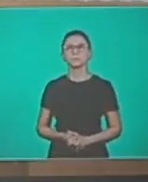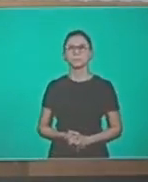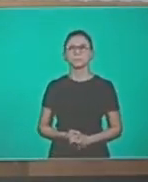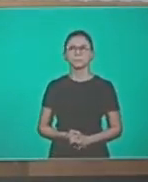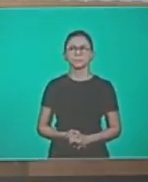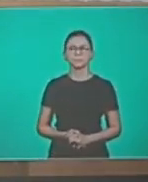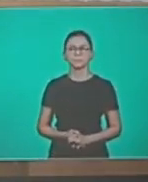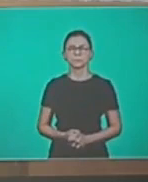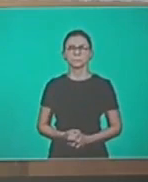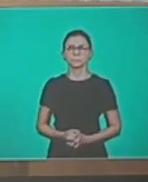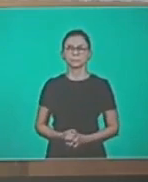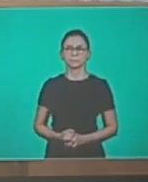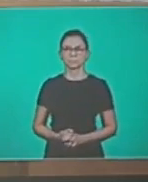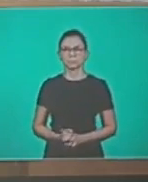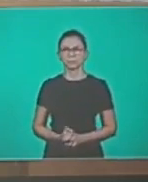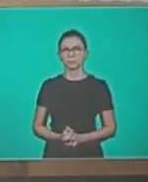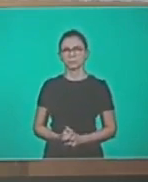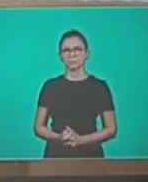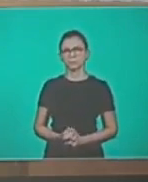Everyone working on the question.